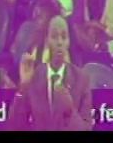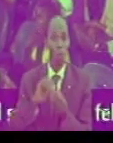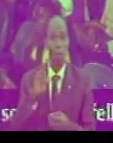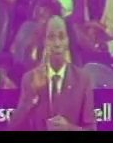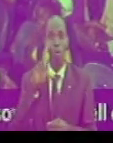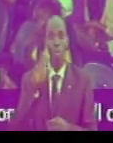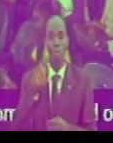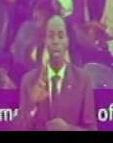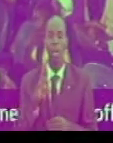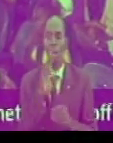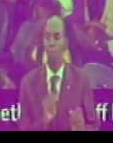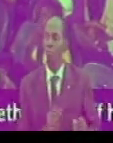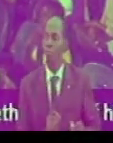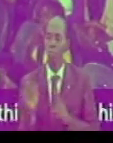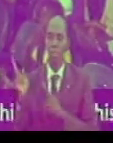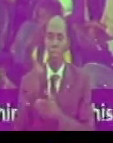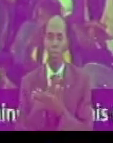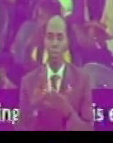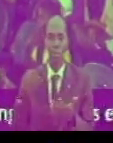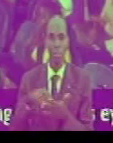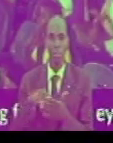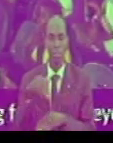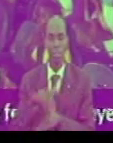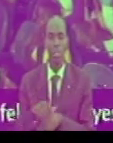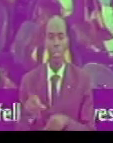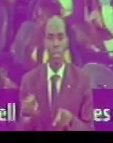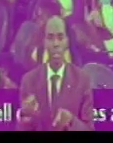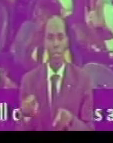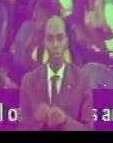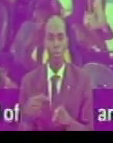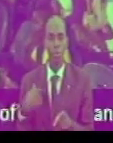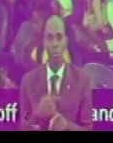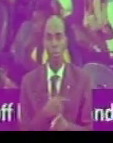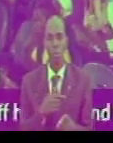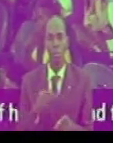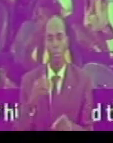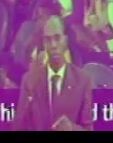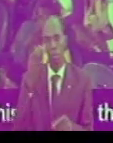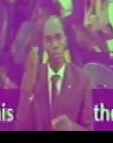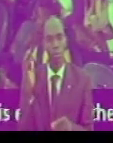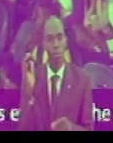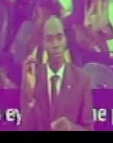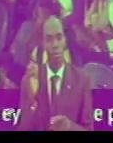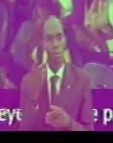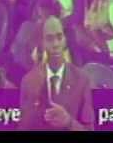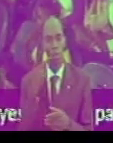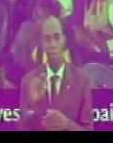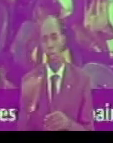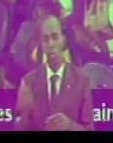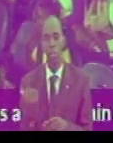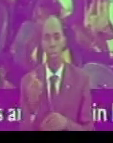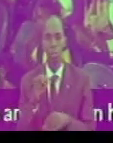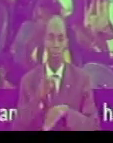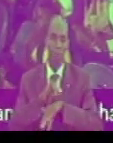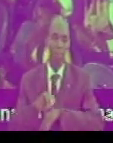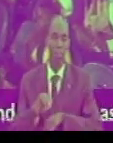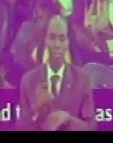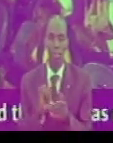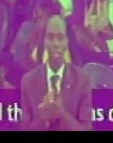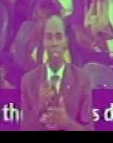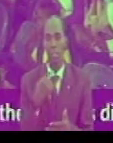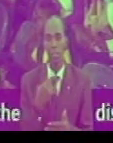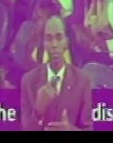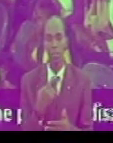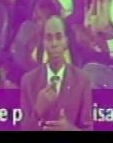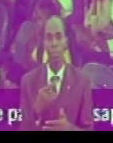written in by Mercy Maxine, who says that he was sick, very sick, like he has written on Tuesday, and